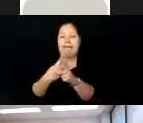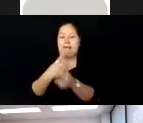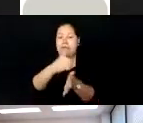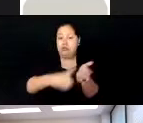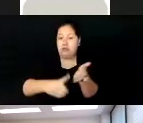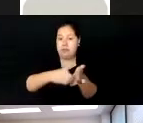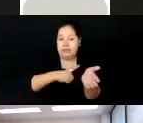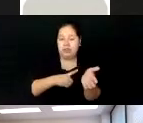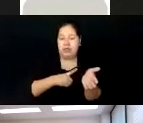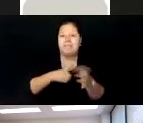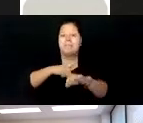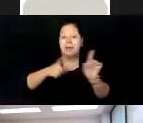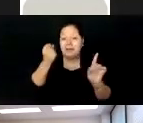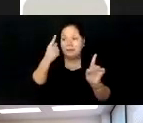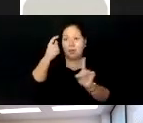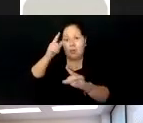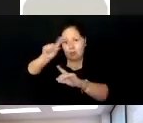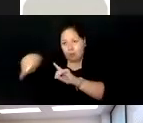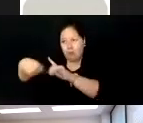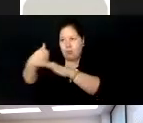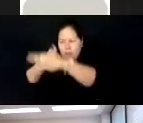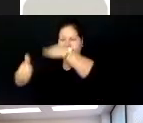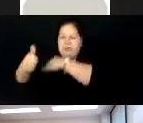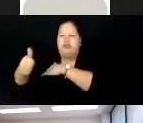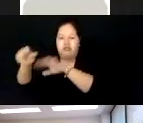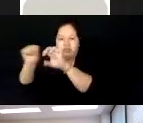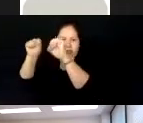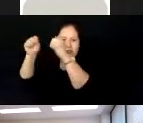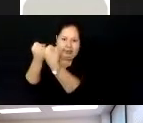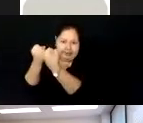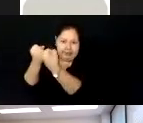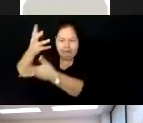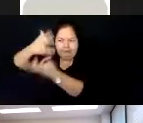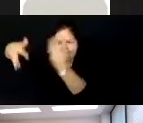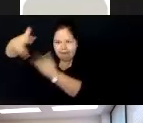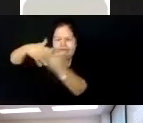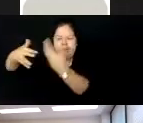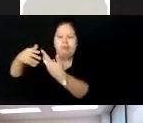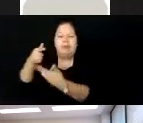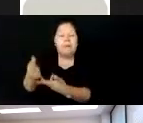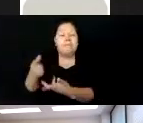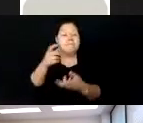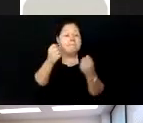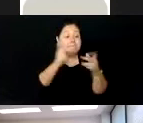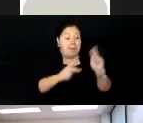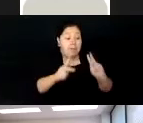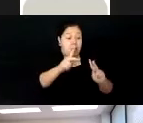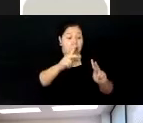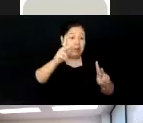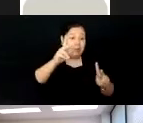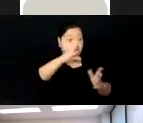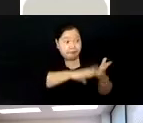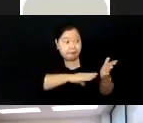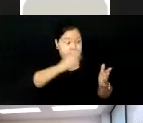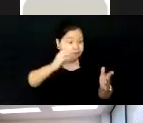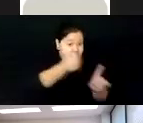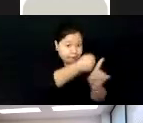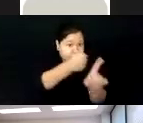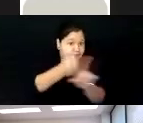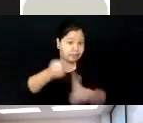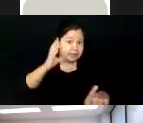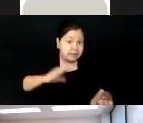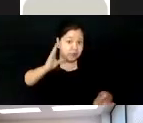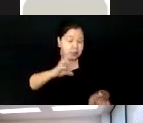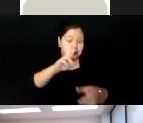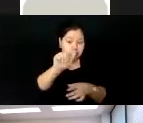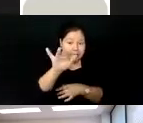social construct. Indigenous peoples' experiences of racism in different systems, including the health system, education,